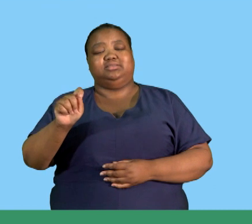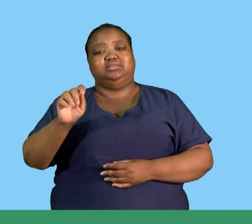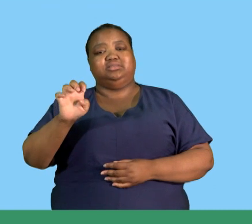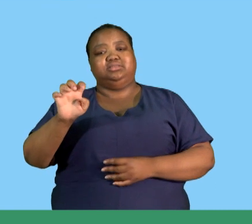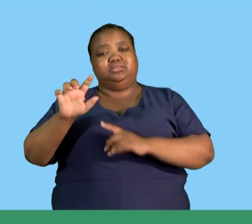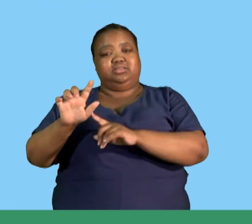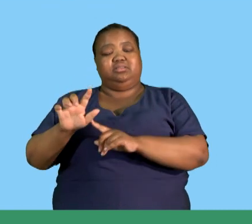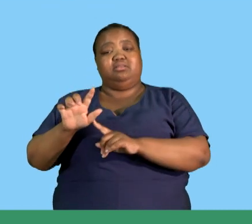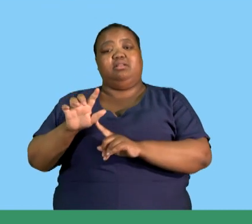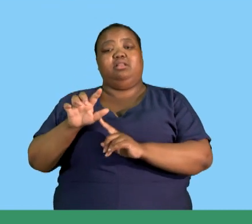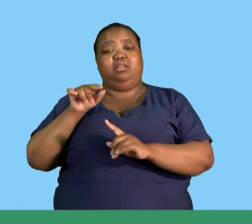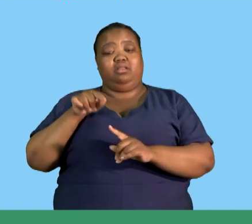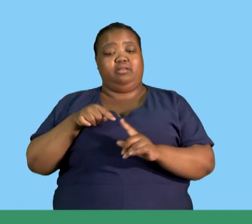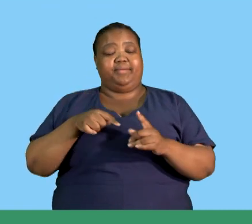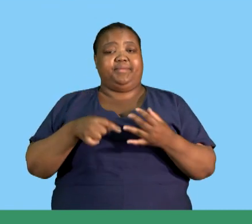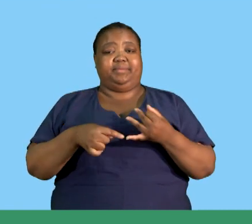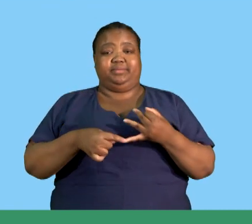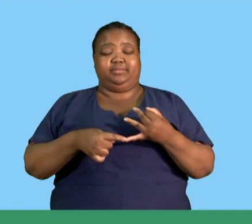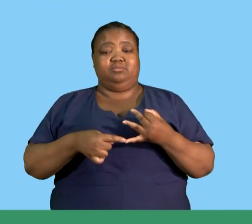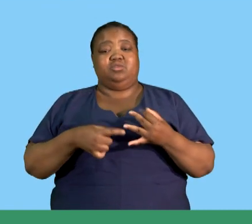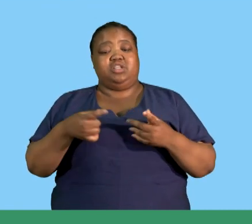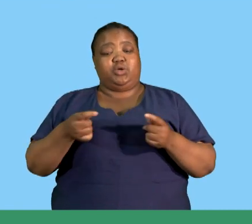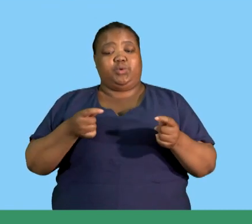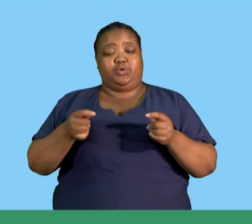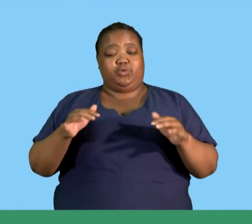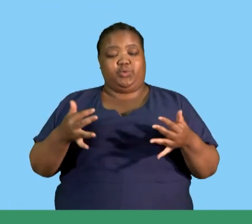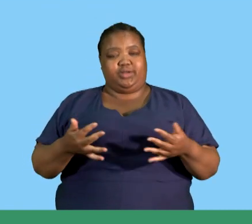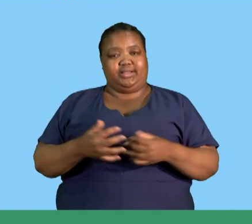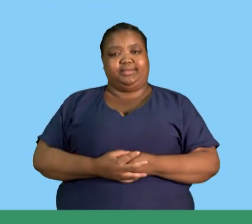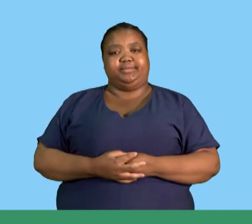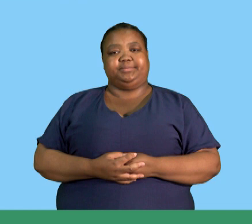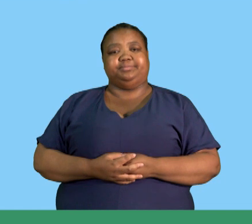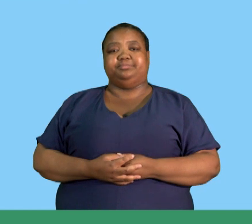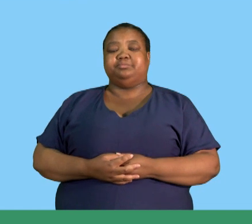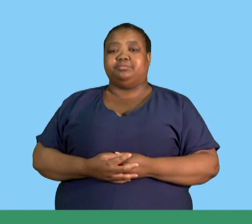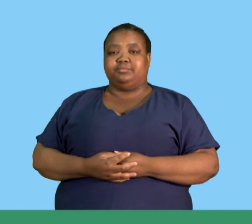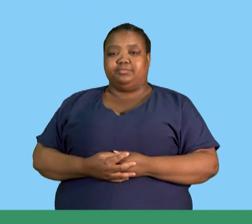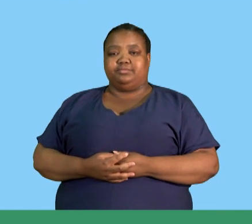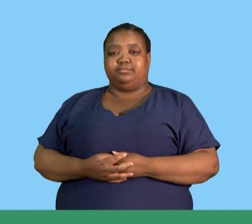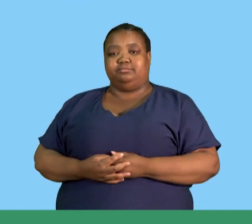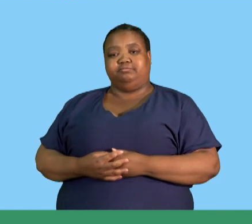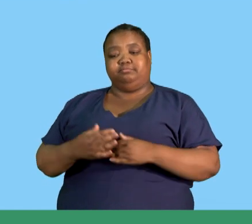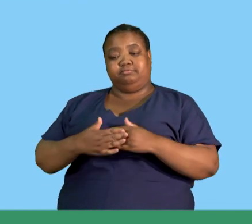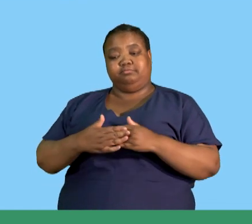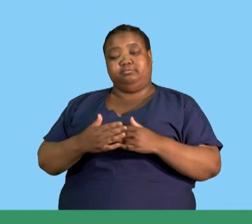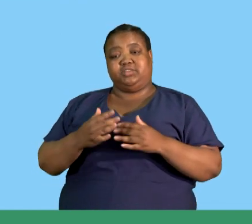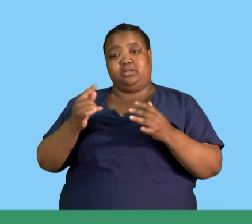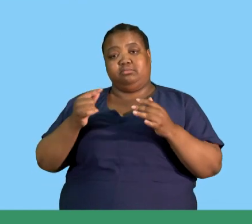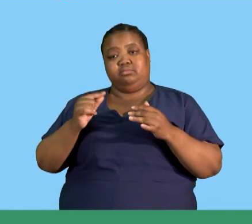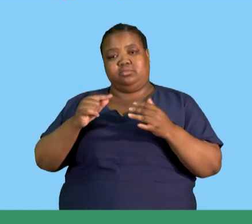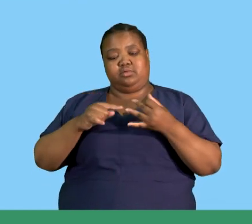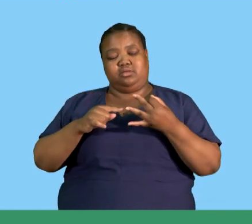element, meaning what? We've got no control over it in this element. PESTEL is an acronym. We're going to do it